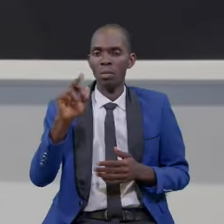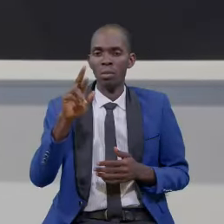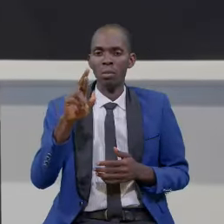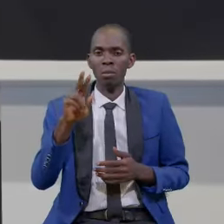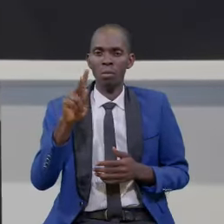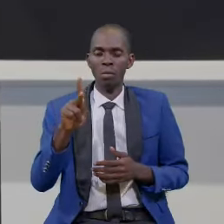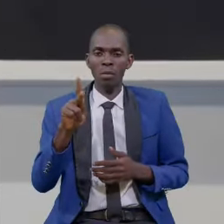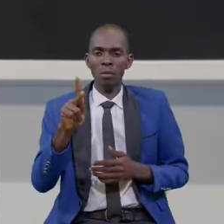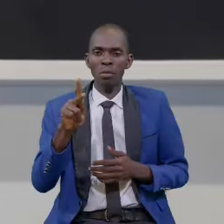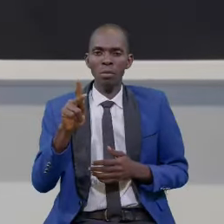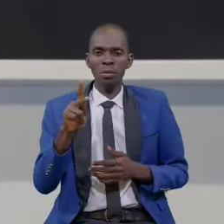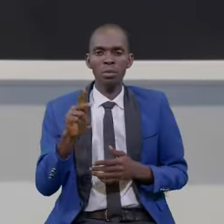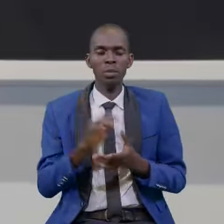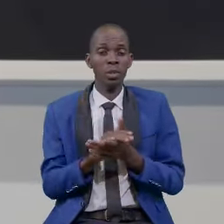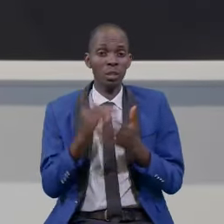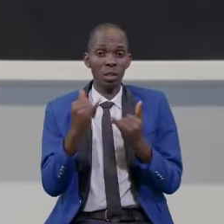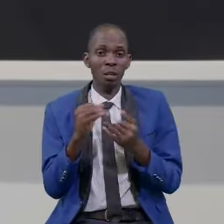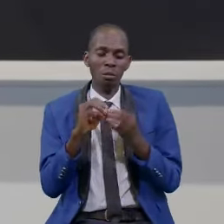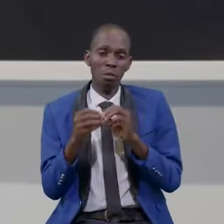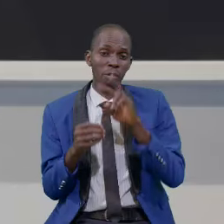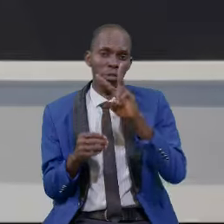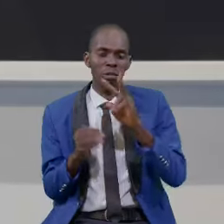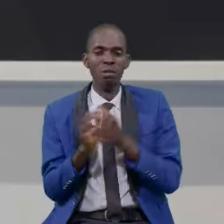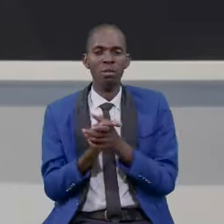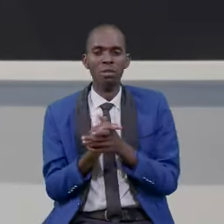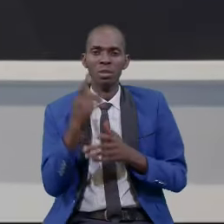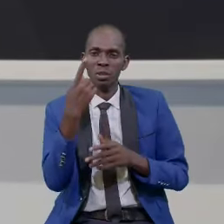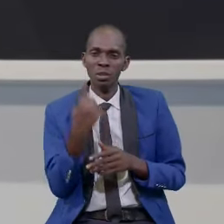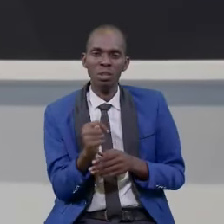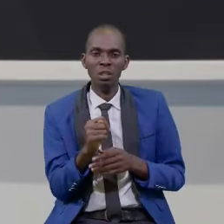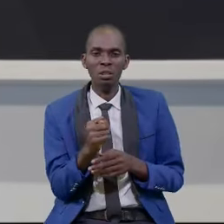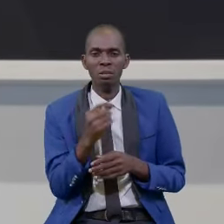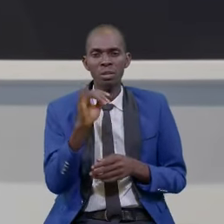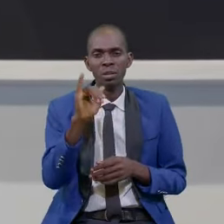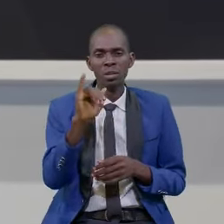Number two is the impaired sight,